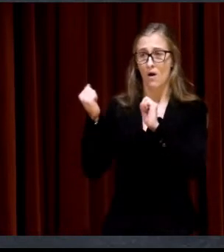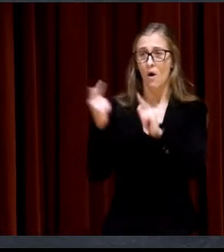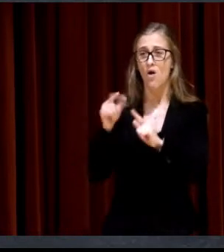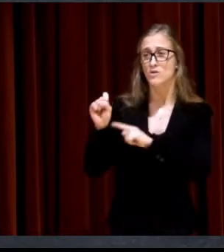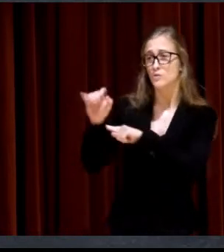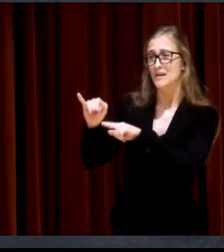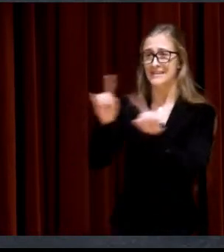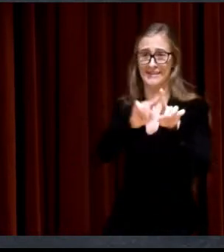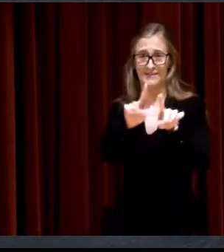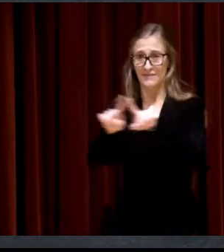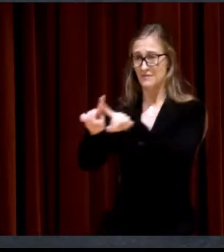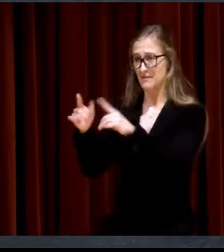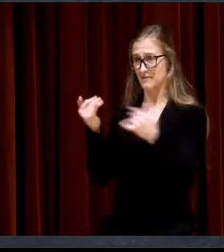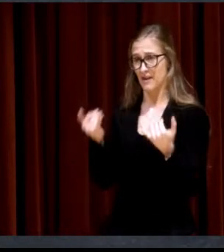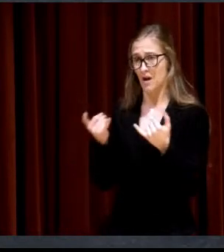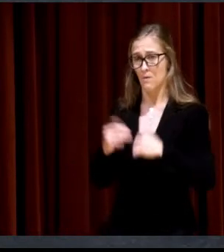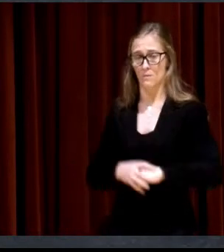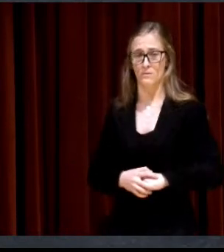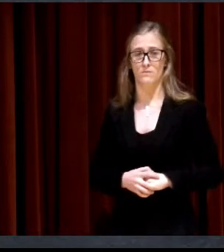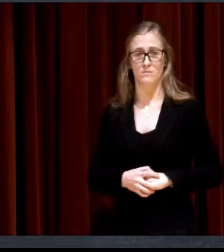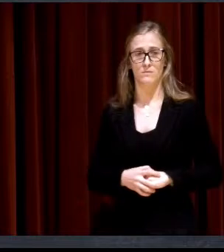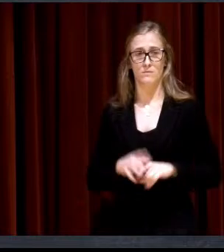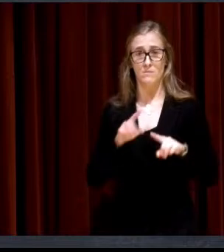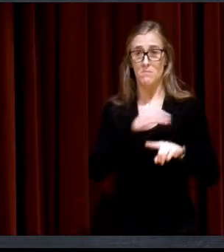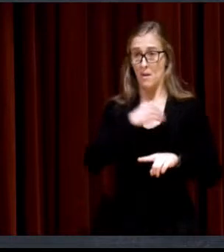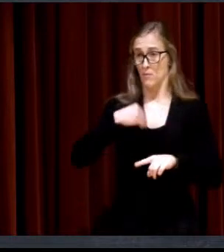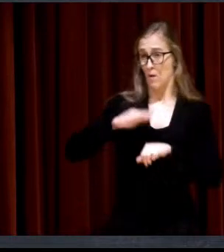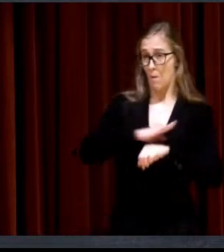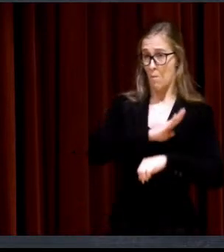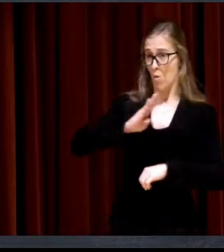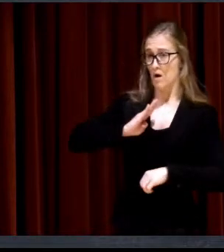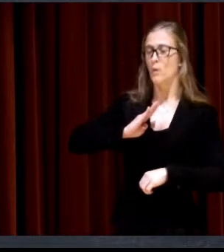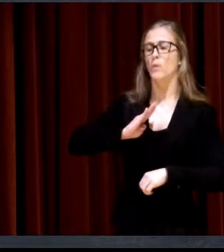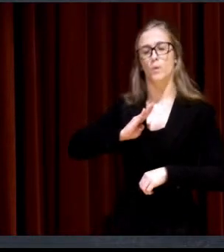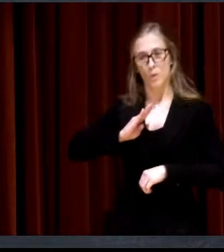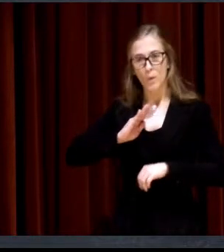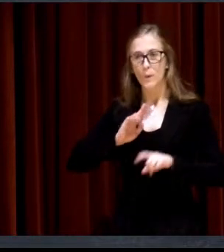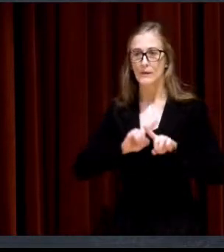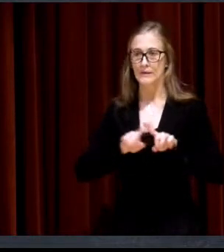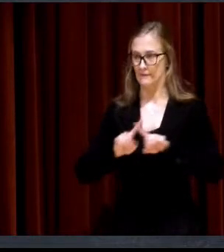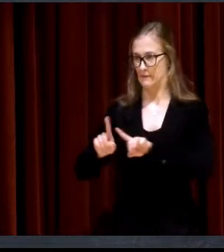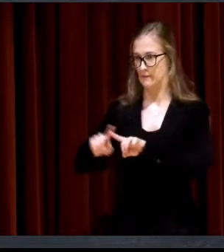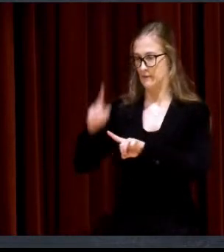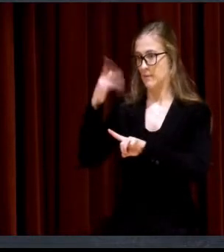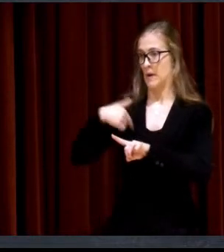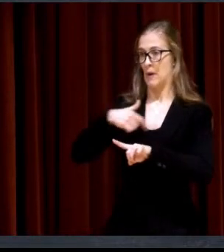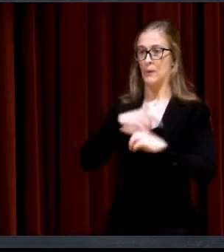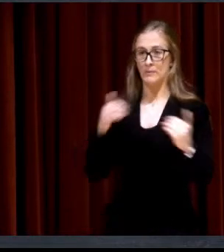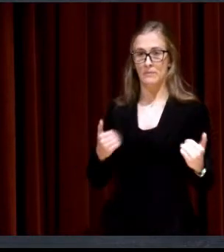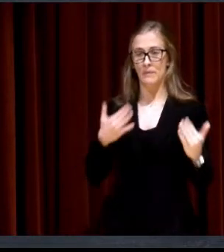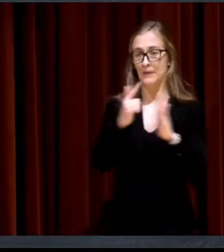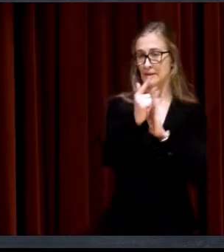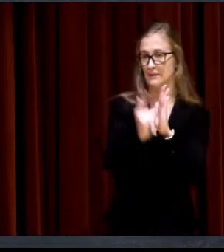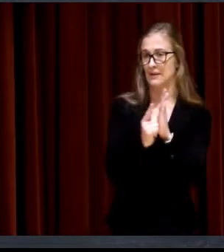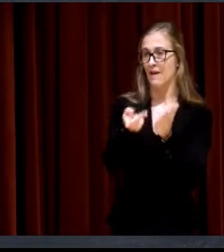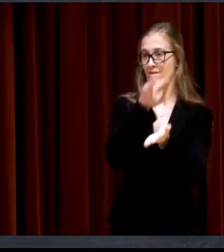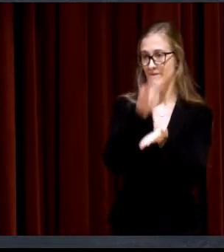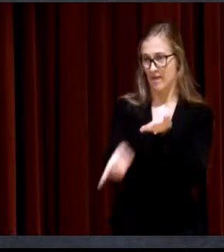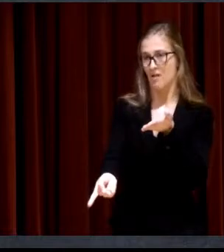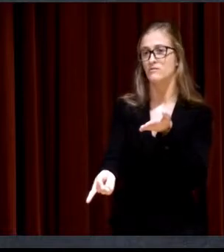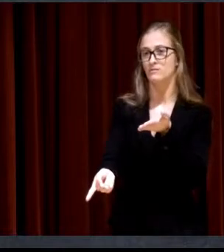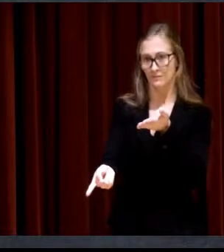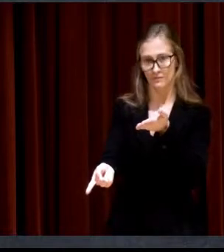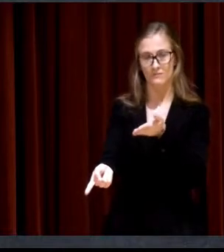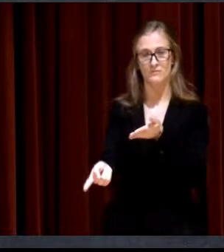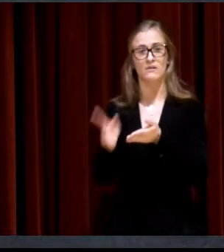now. And members of the board, because the WIC proposal had just failed in the General Assembly,